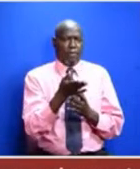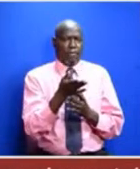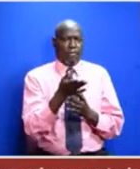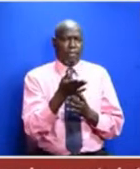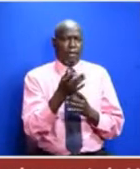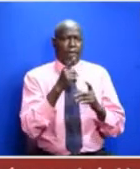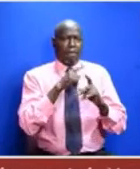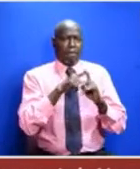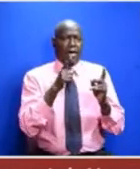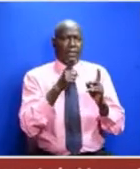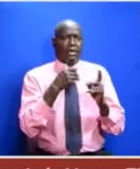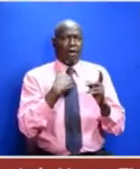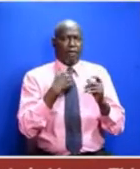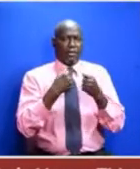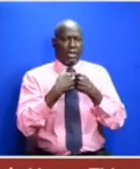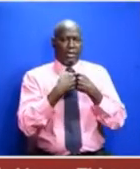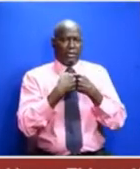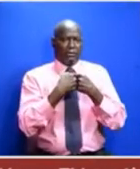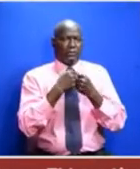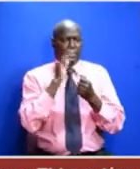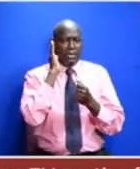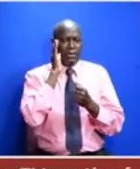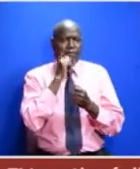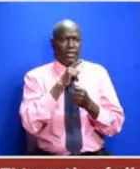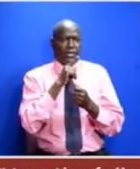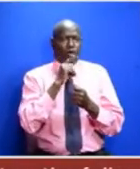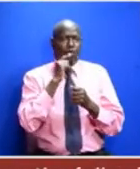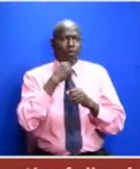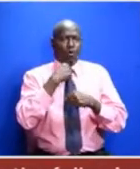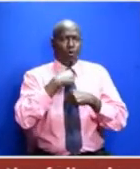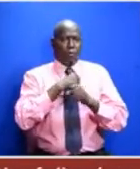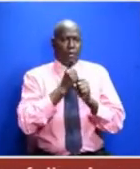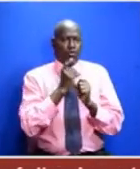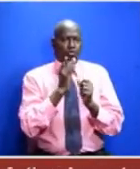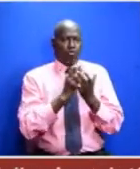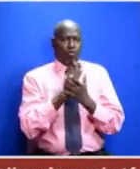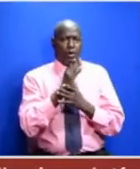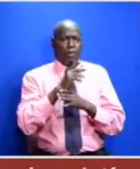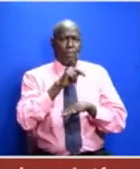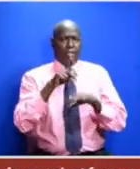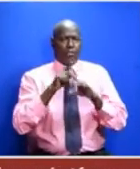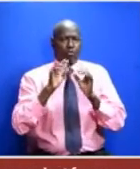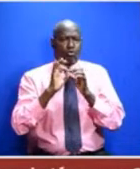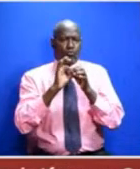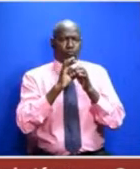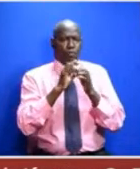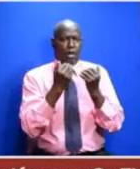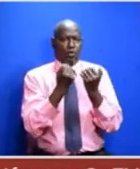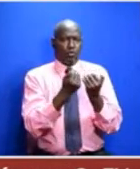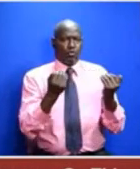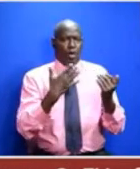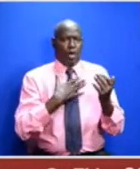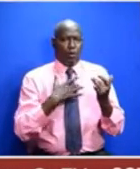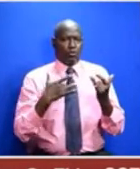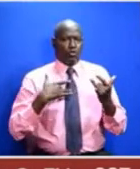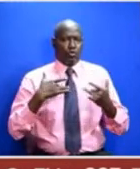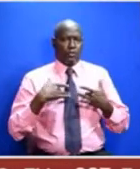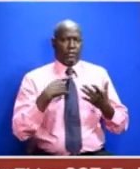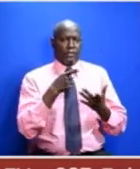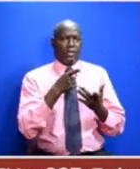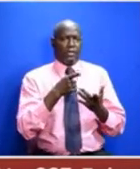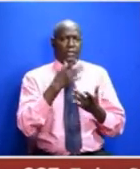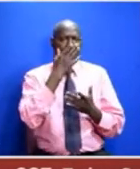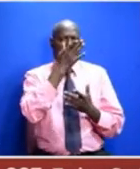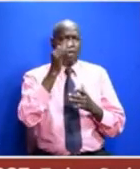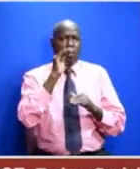lakini nimesikia kuna hiyo changamoto. Tutashirikiana bana principal kuhakikisha kwamba watoto wetu wasikuwe na hiyo concern ya